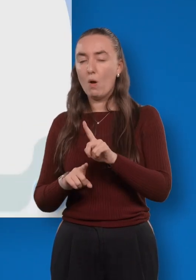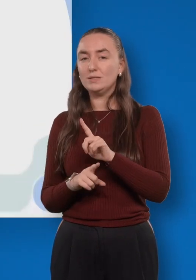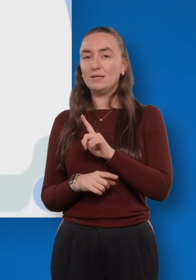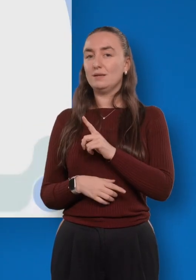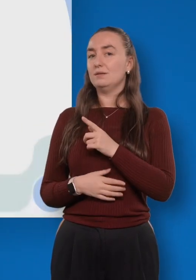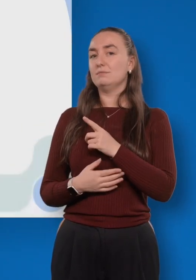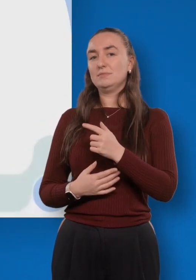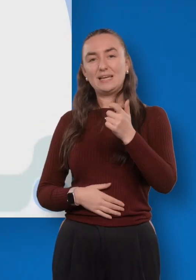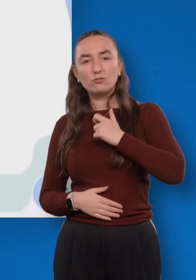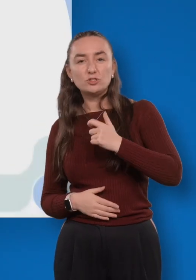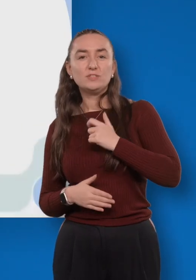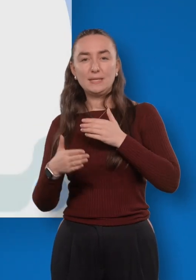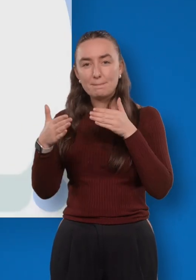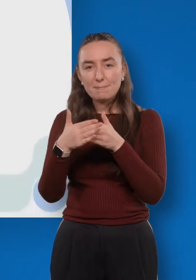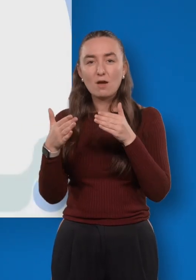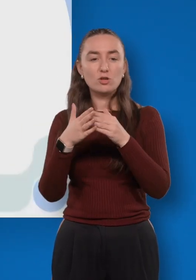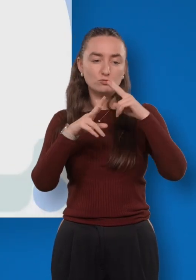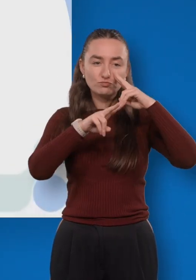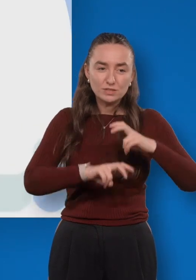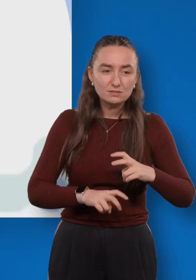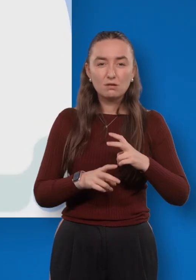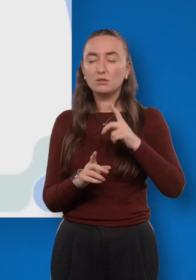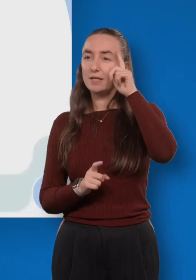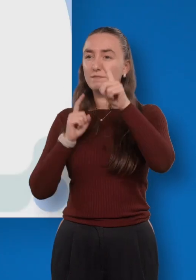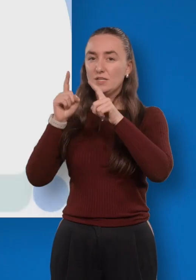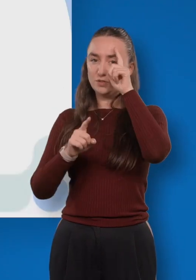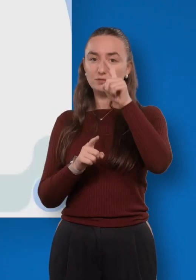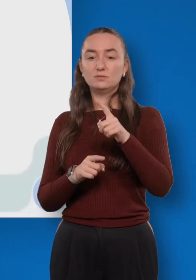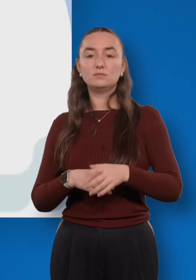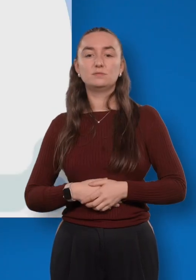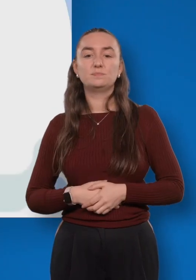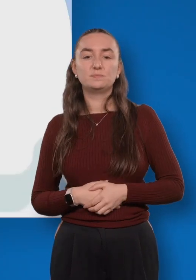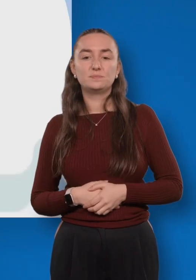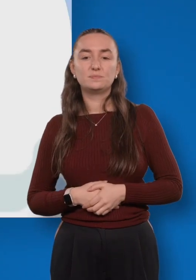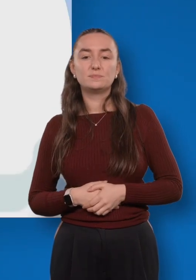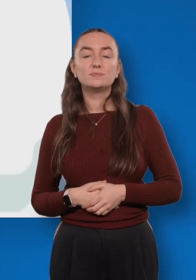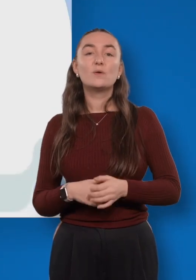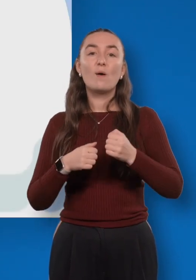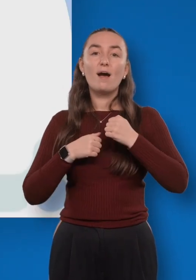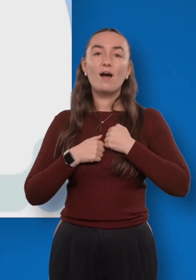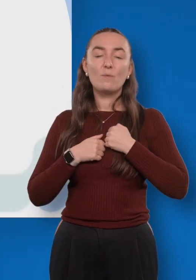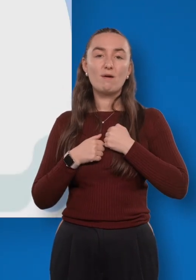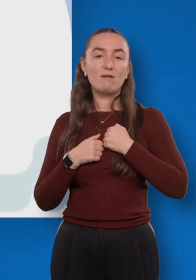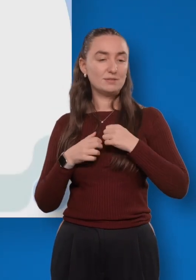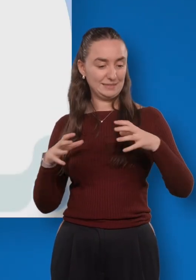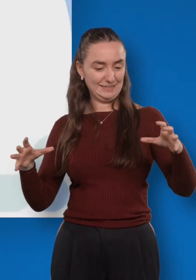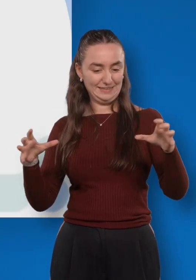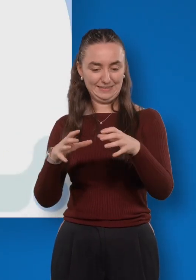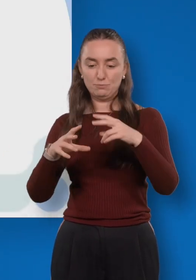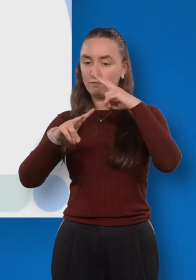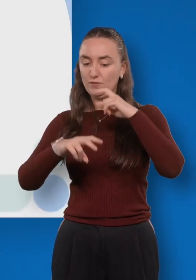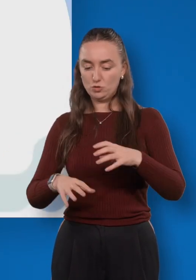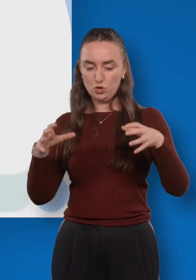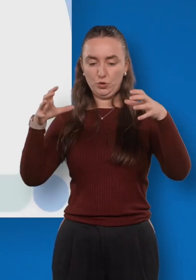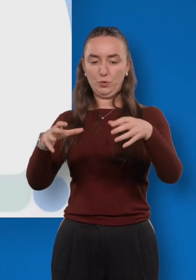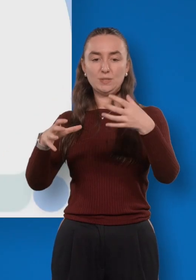research and innovation system, our PI, Kate Sang, brought together a team of researchers who also brought